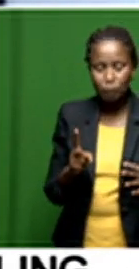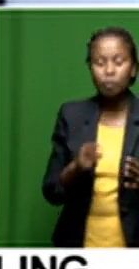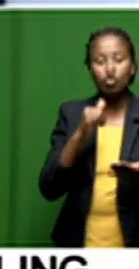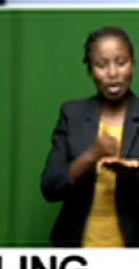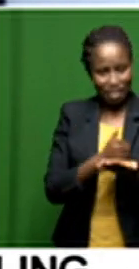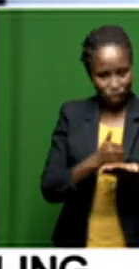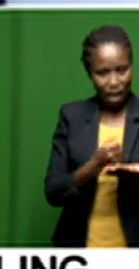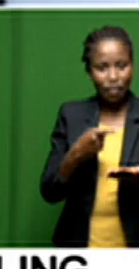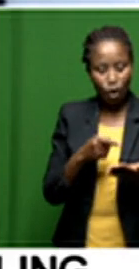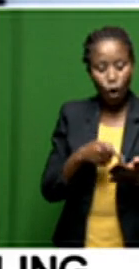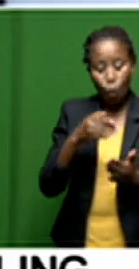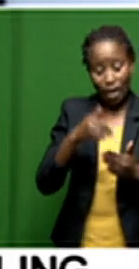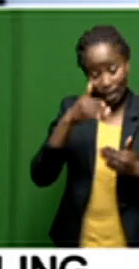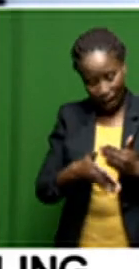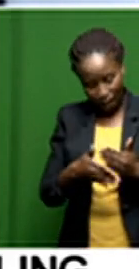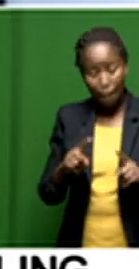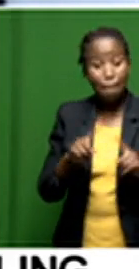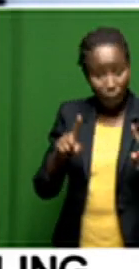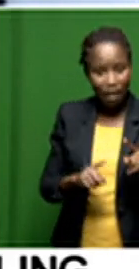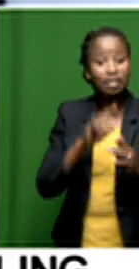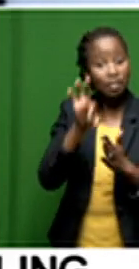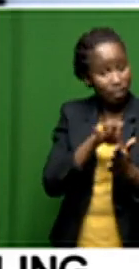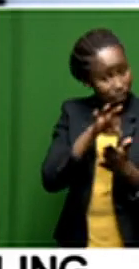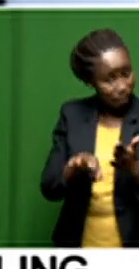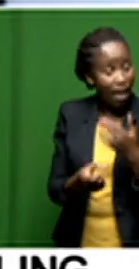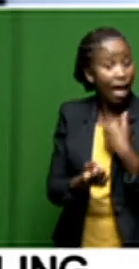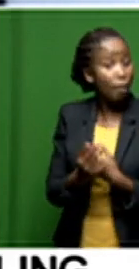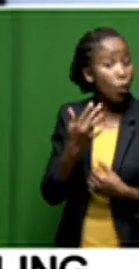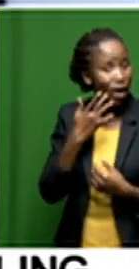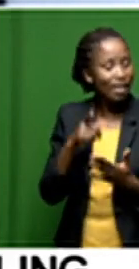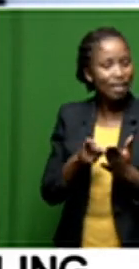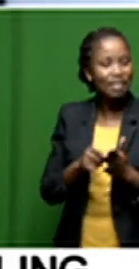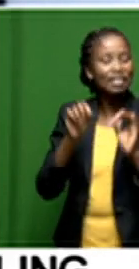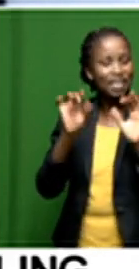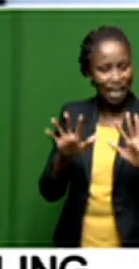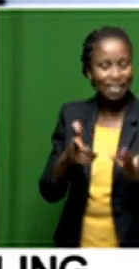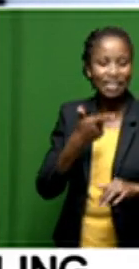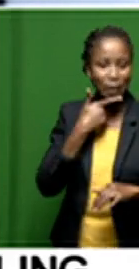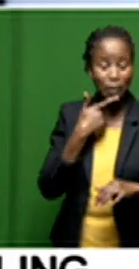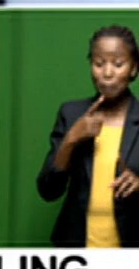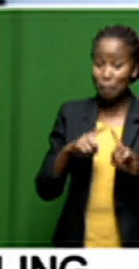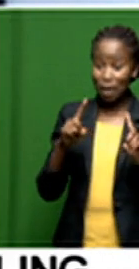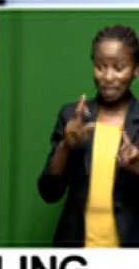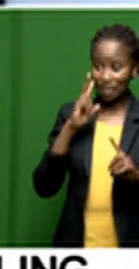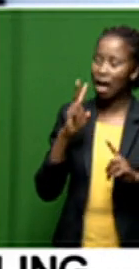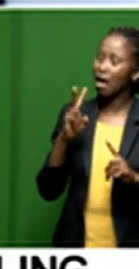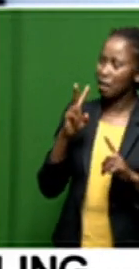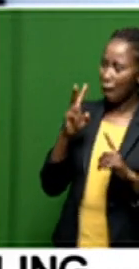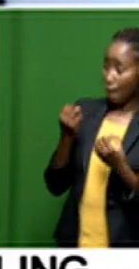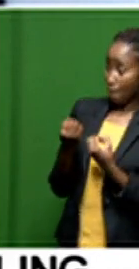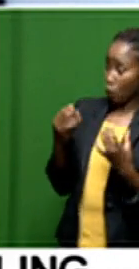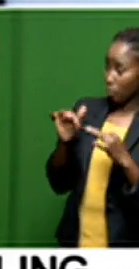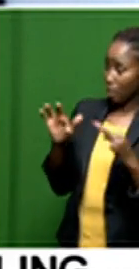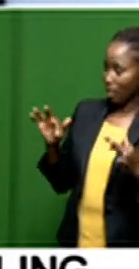registration weekend, but that the election should be done by the 10th of December. So even the minority judgment didn't give the extension.